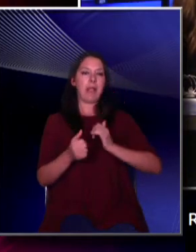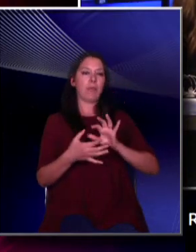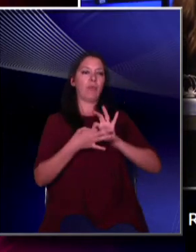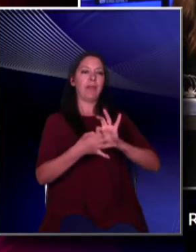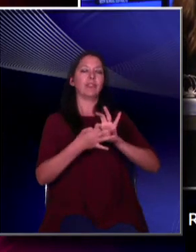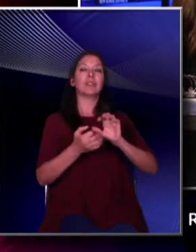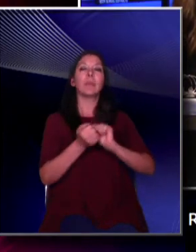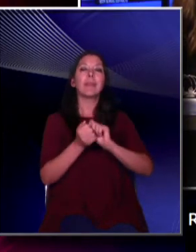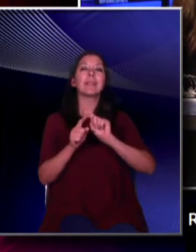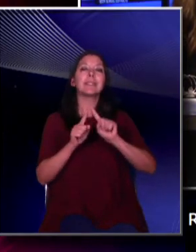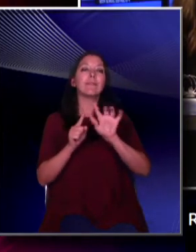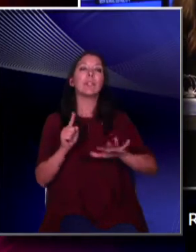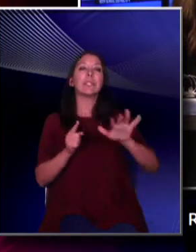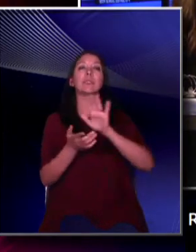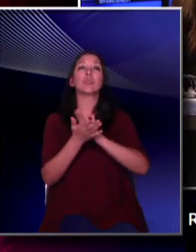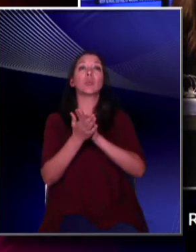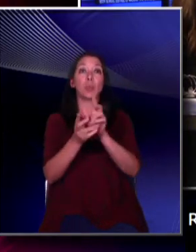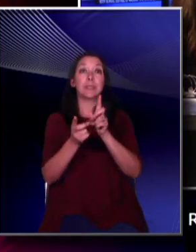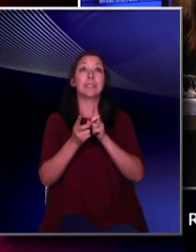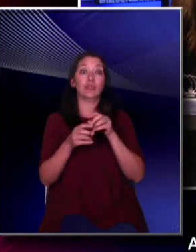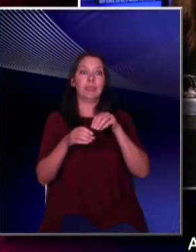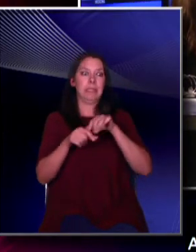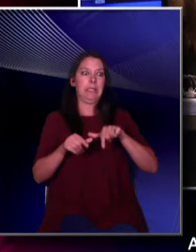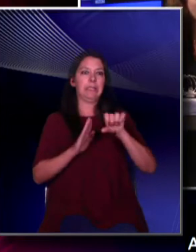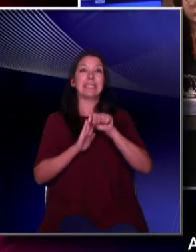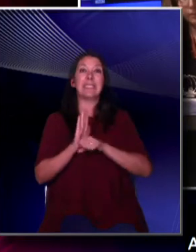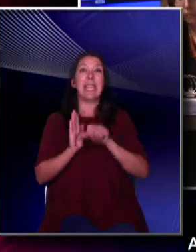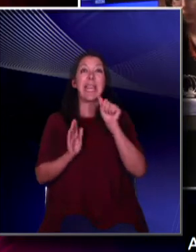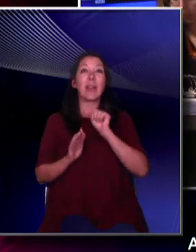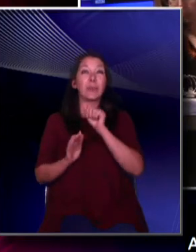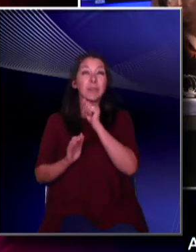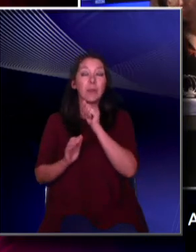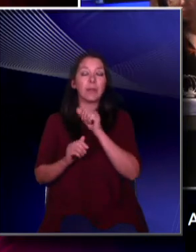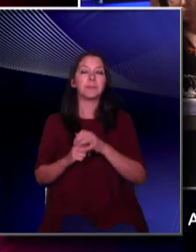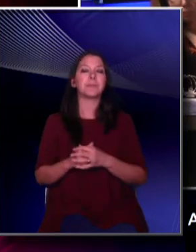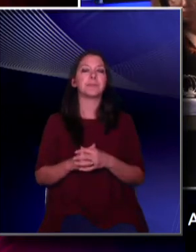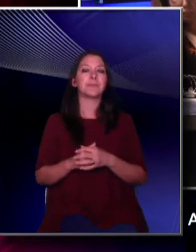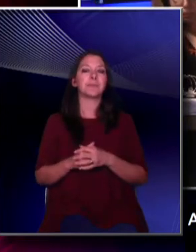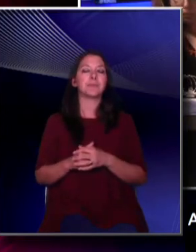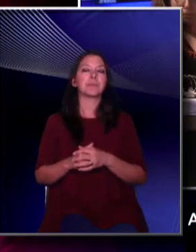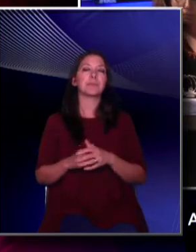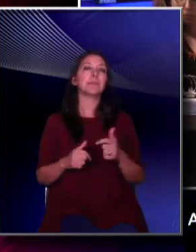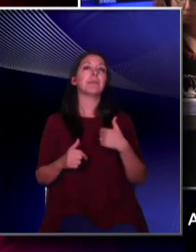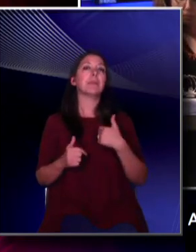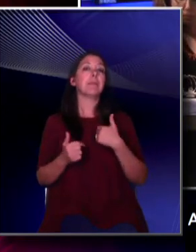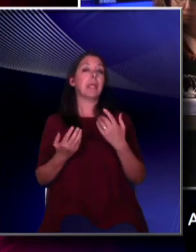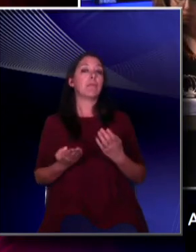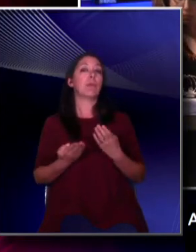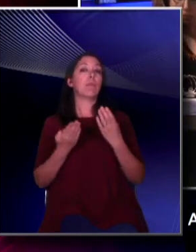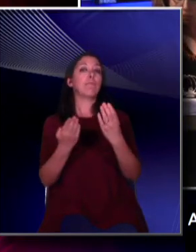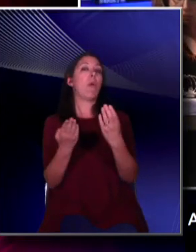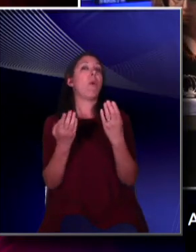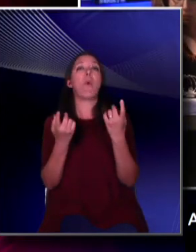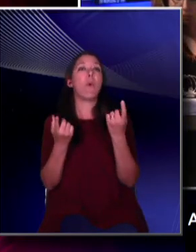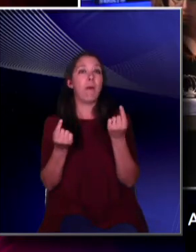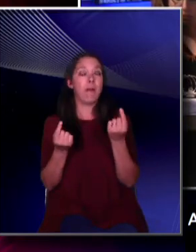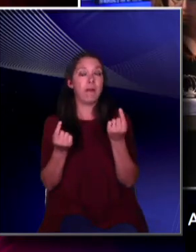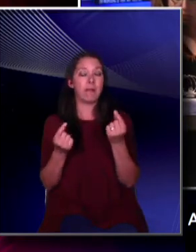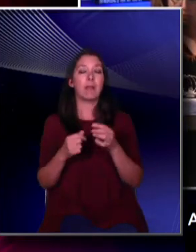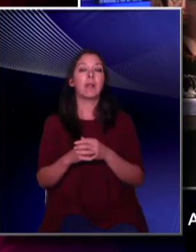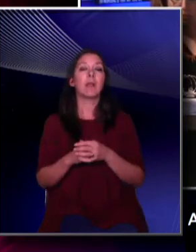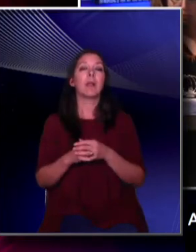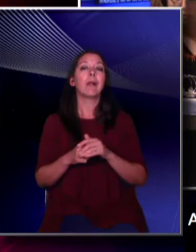districts around the state of Arizona. What I'm proposing is that anytime we have